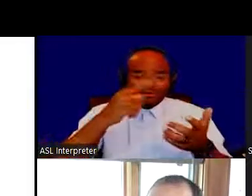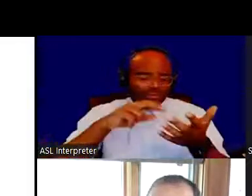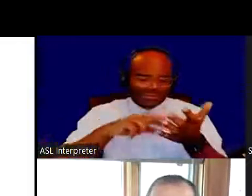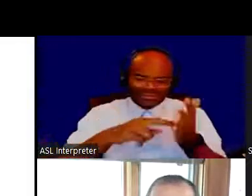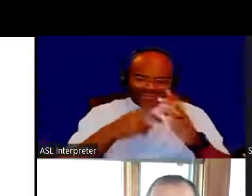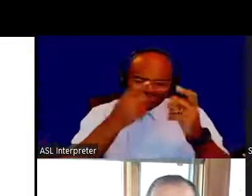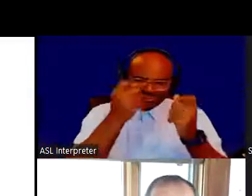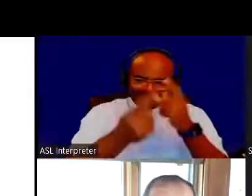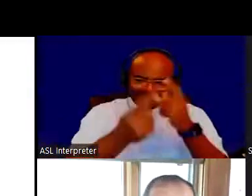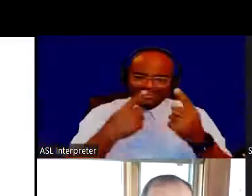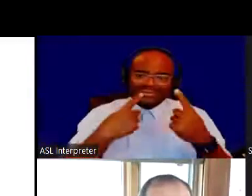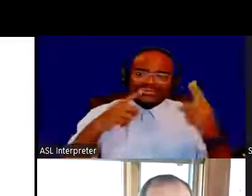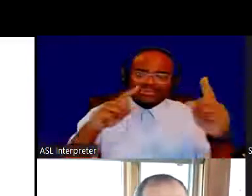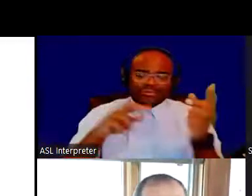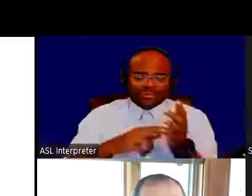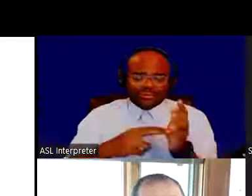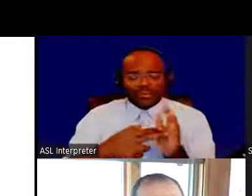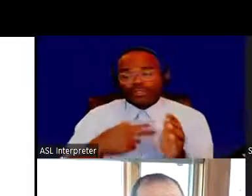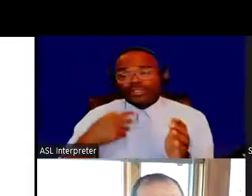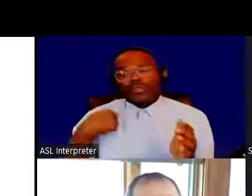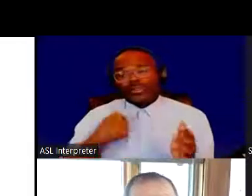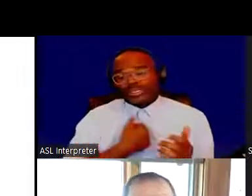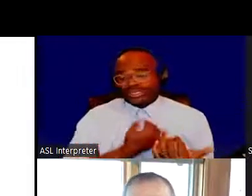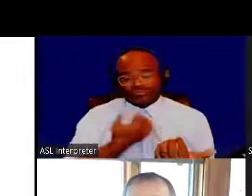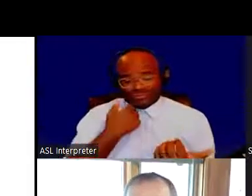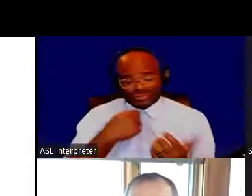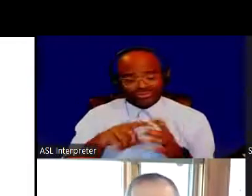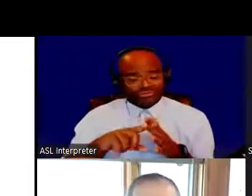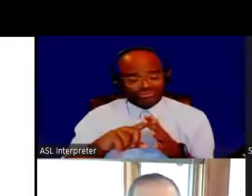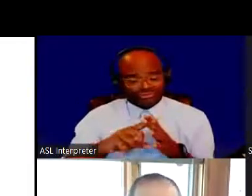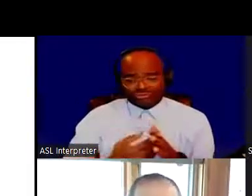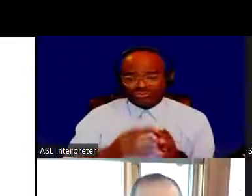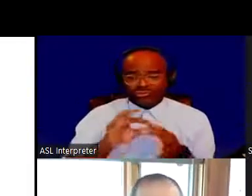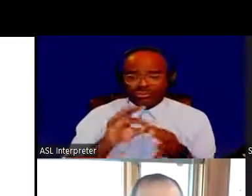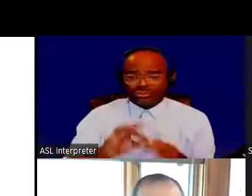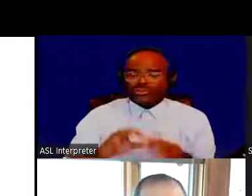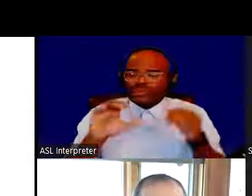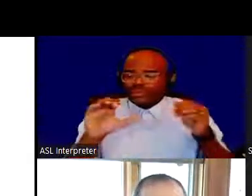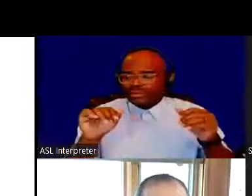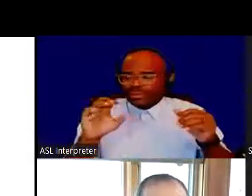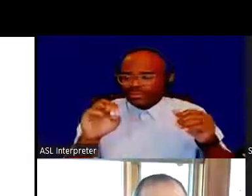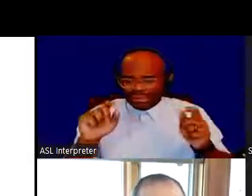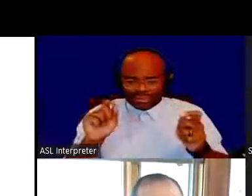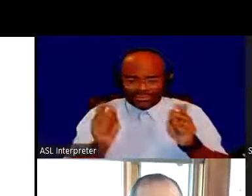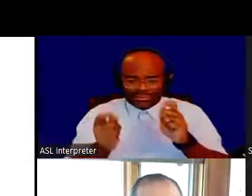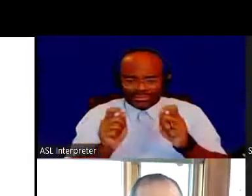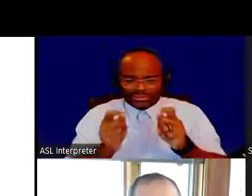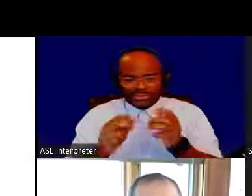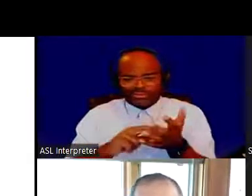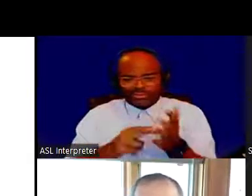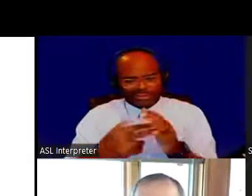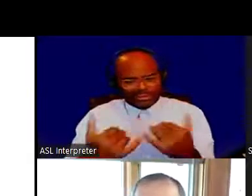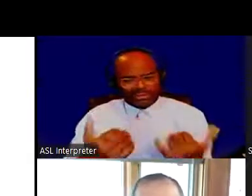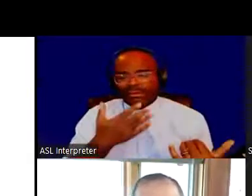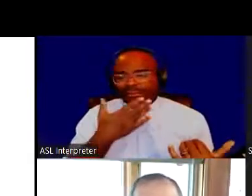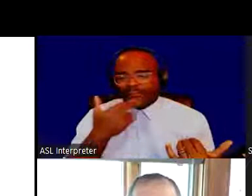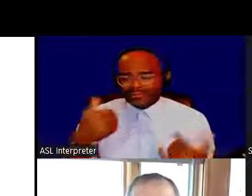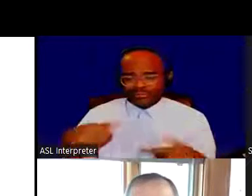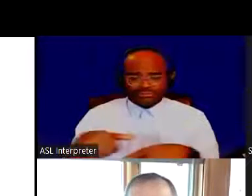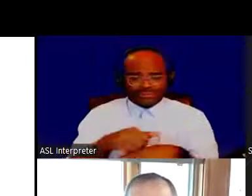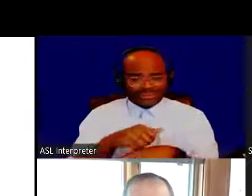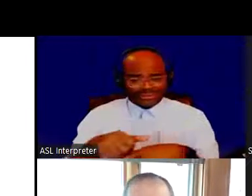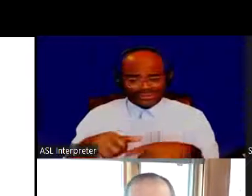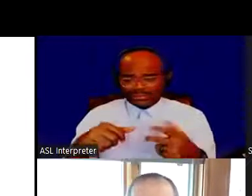We're still in the early days, frankly, when it comes to climate adaptation. So our best practices or our norms haven't been